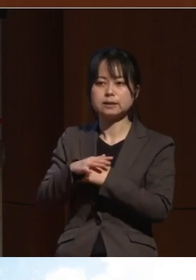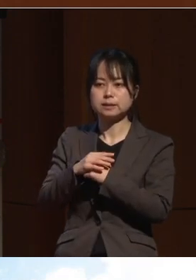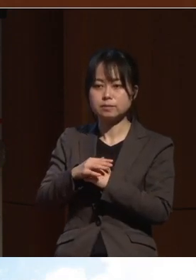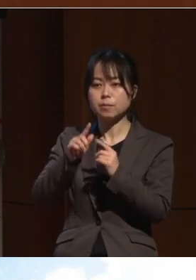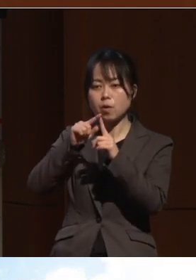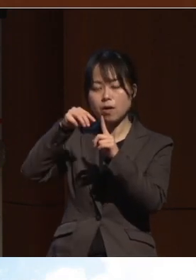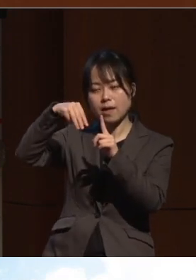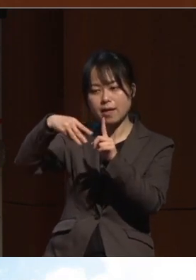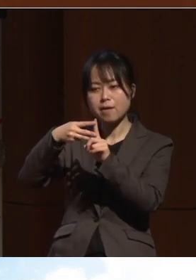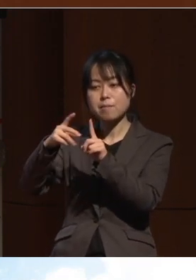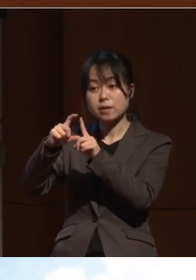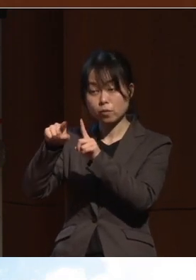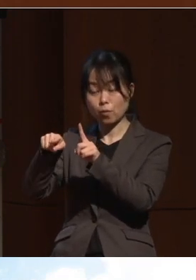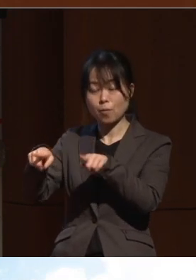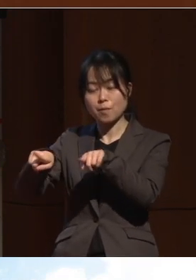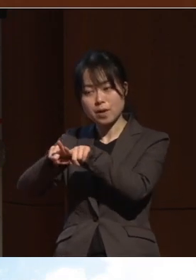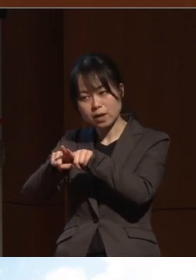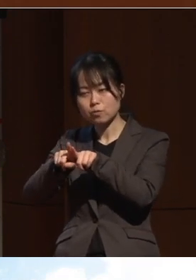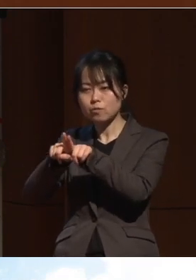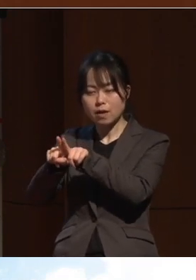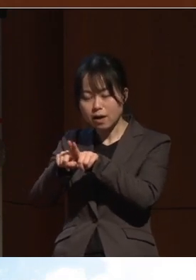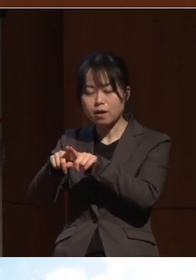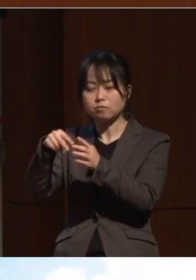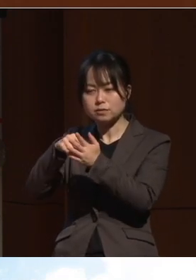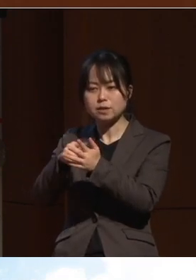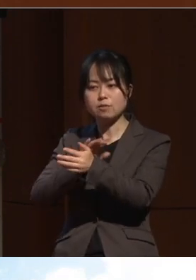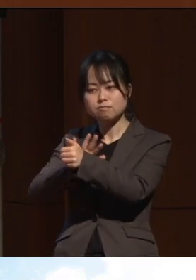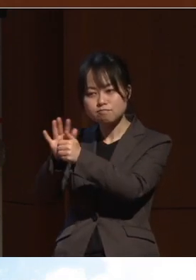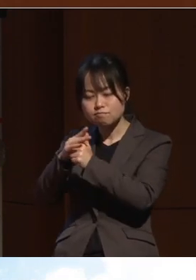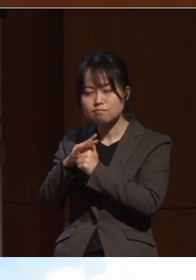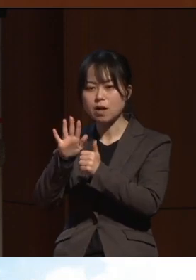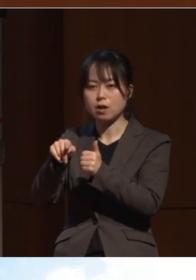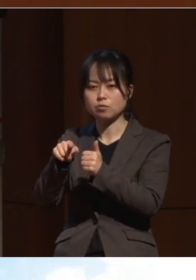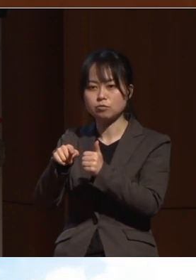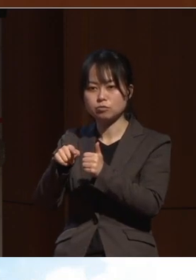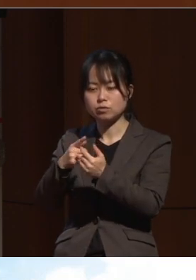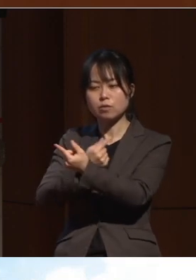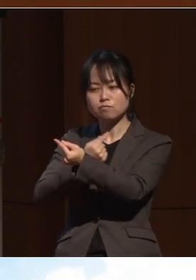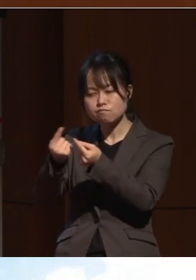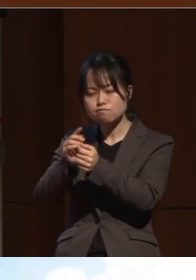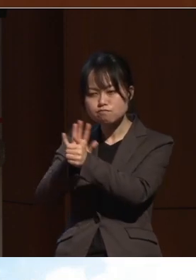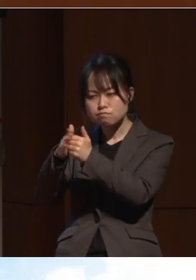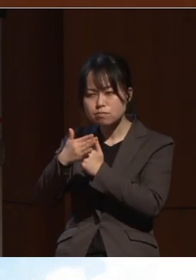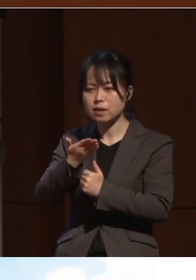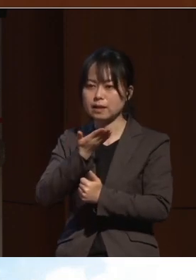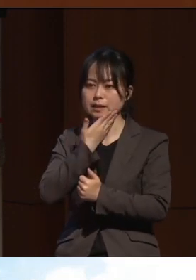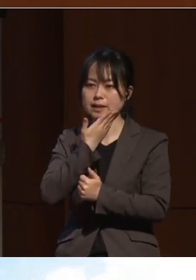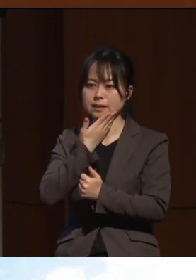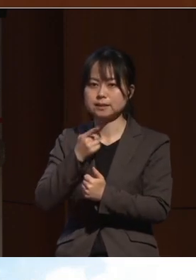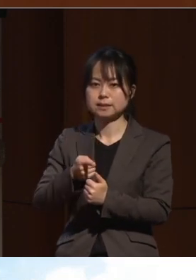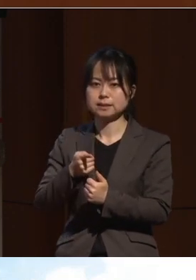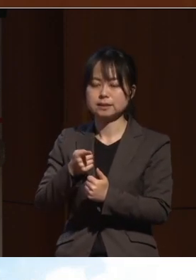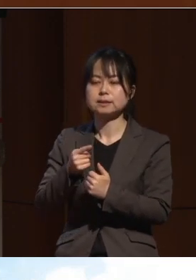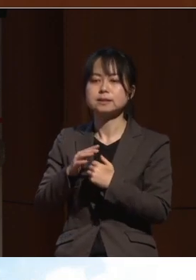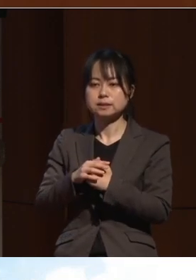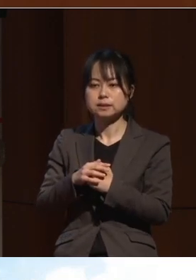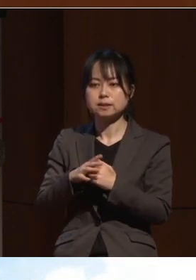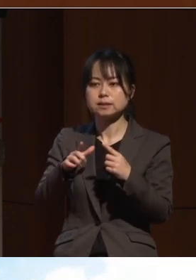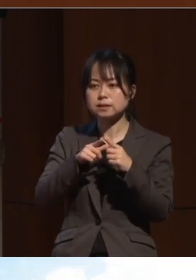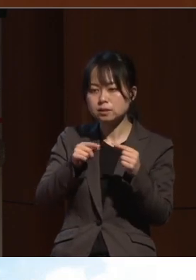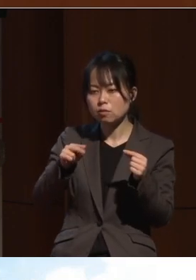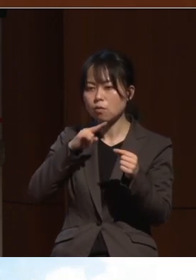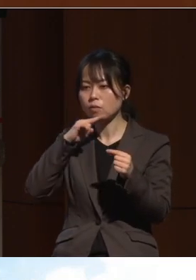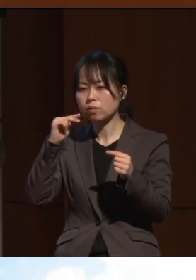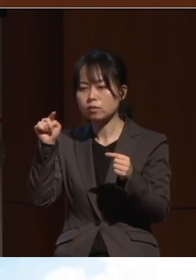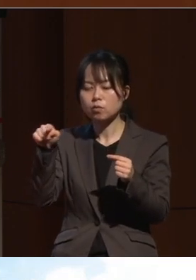NIHR. So working with both organisations has been crucial, I think, for medical research for both of our countries. So I've told you